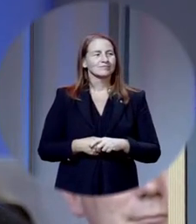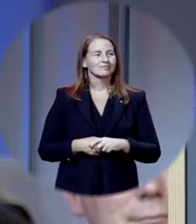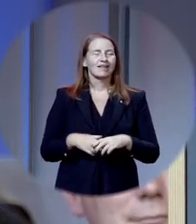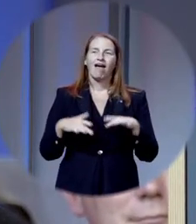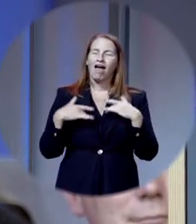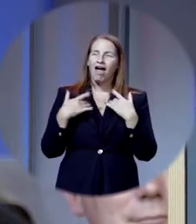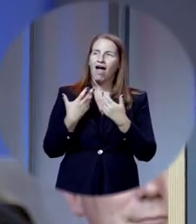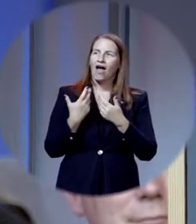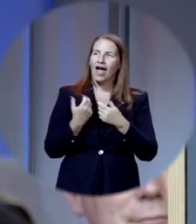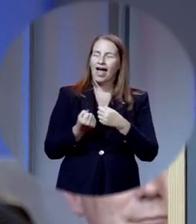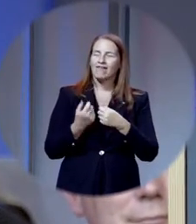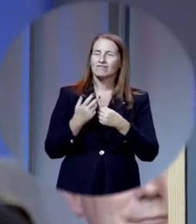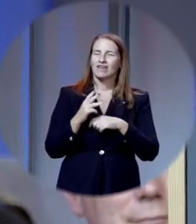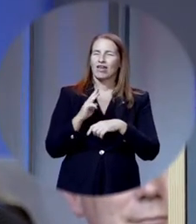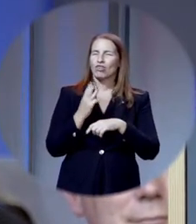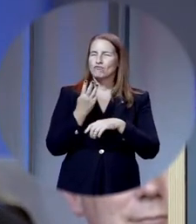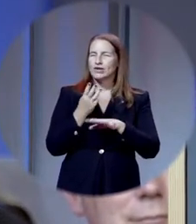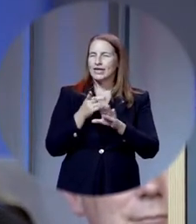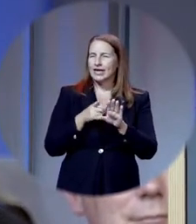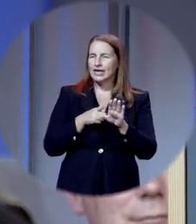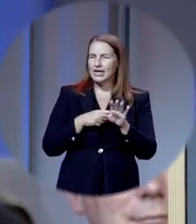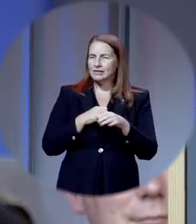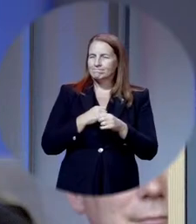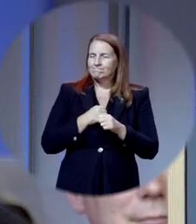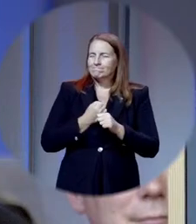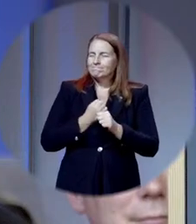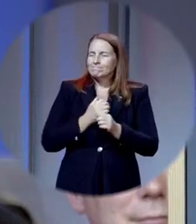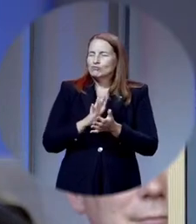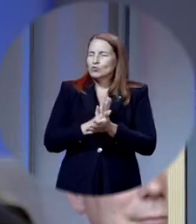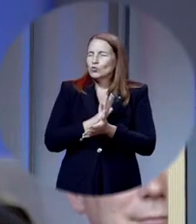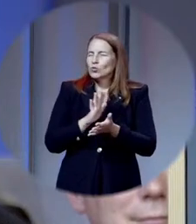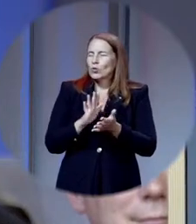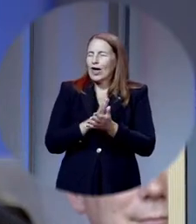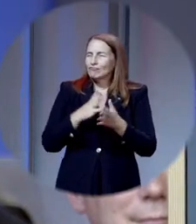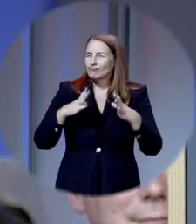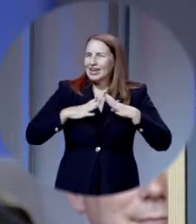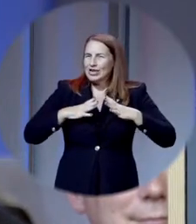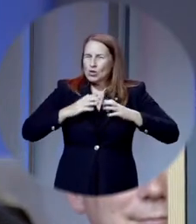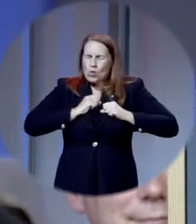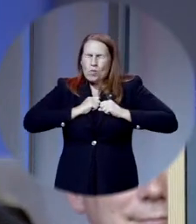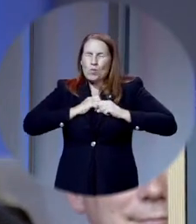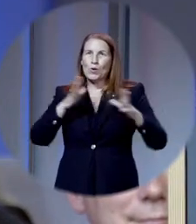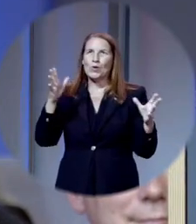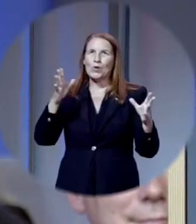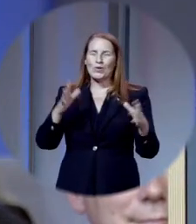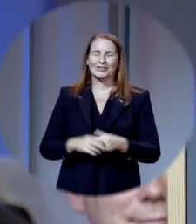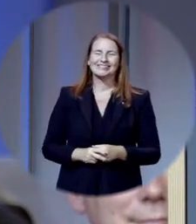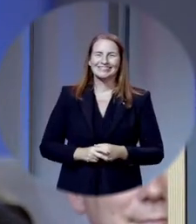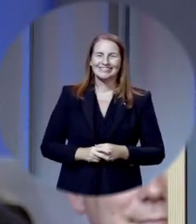at least 3 years of pent-up joy ready to express.